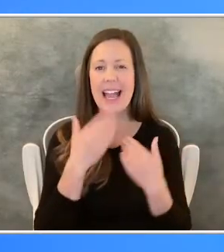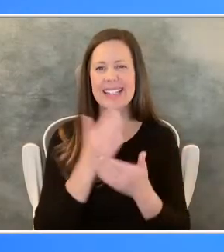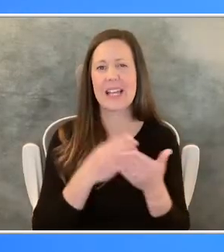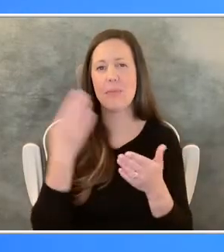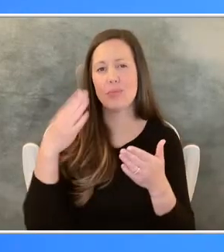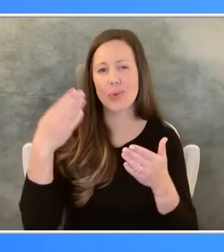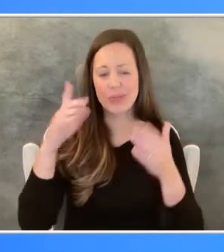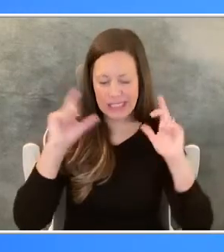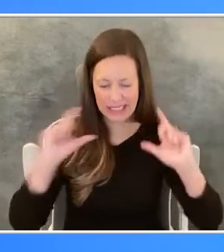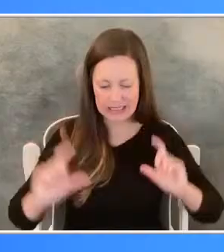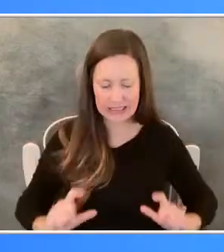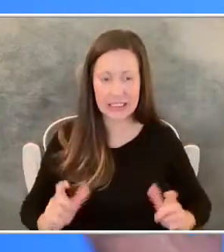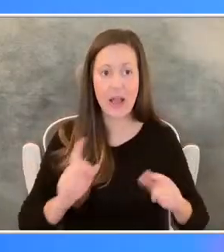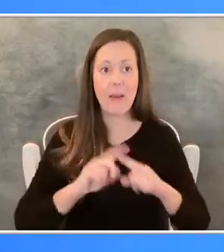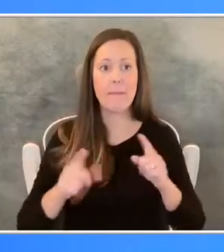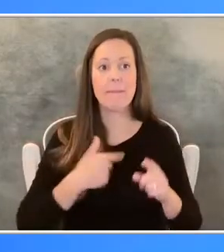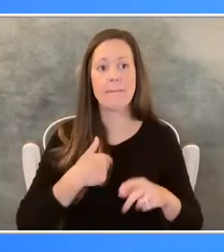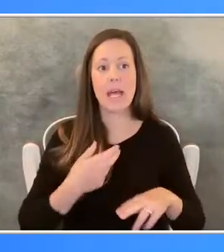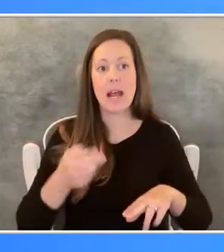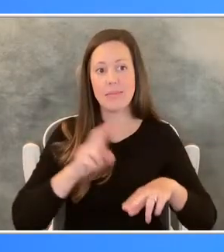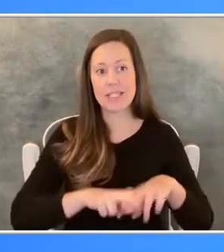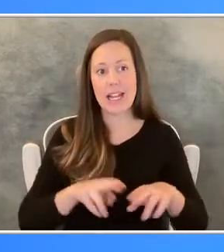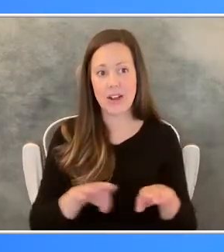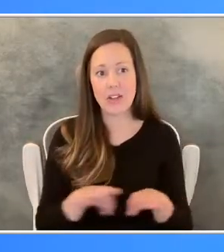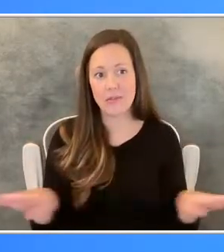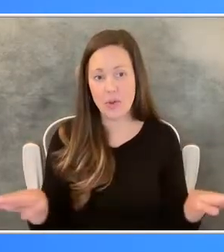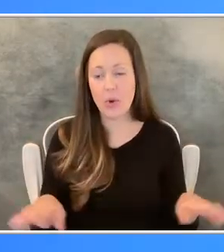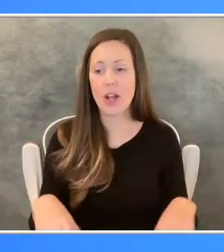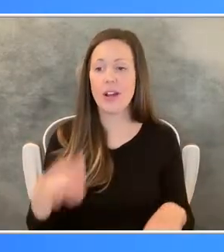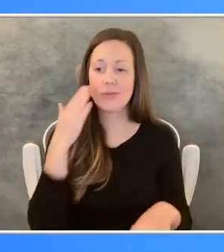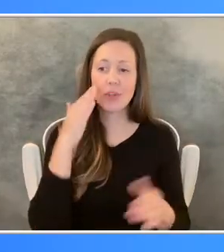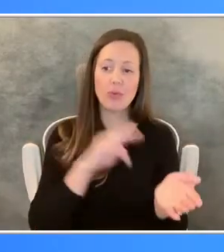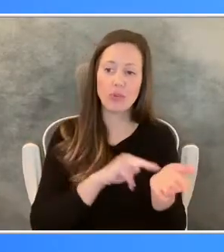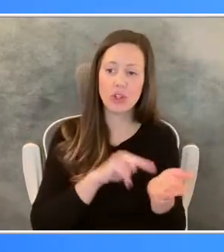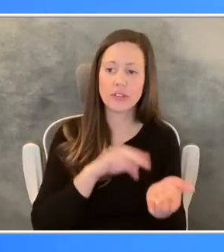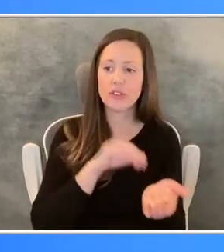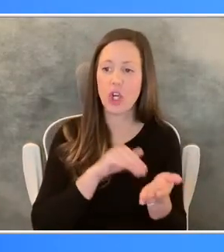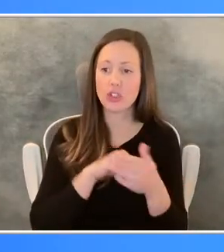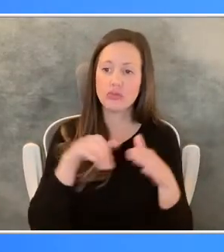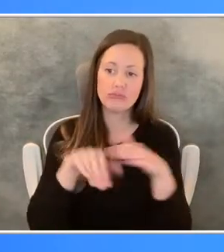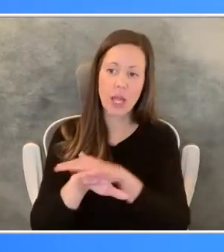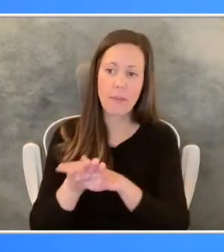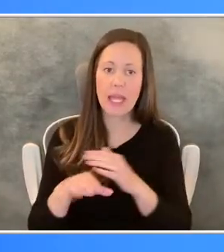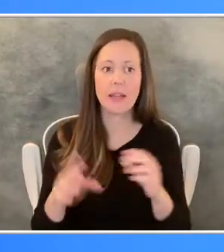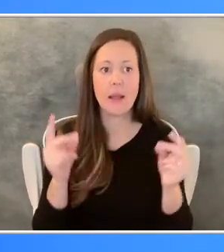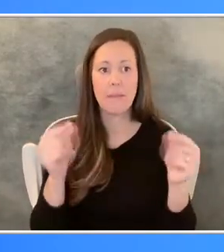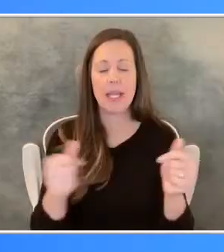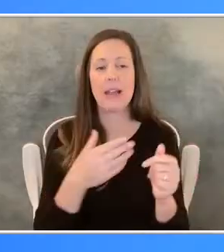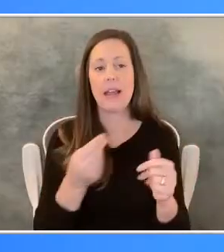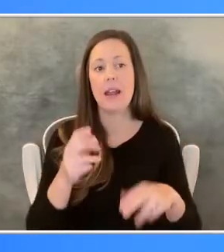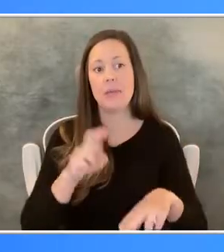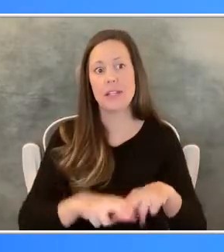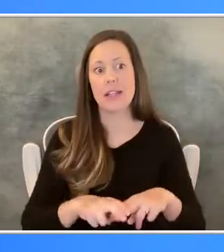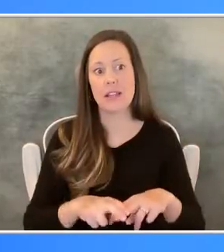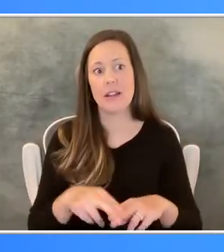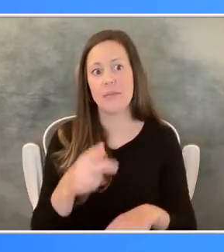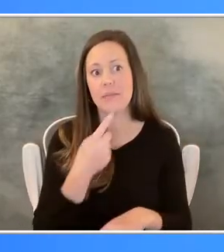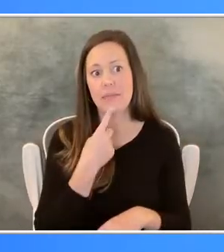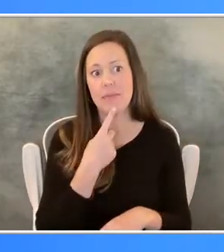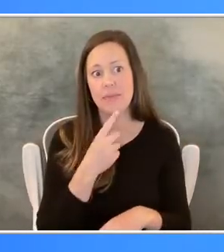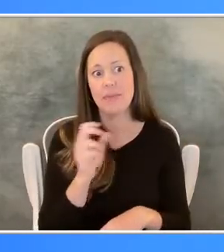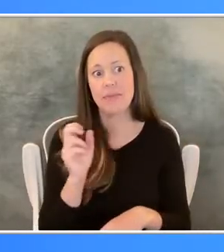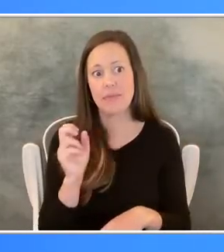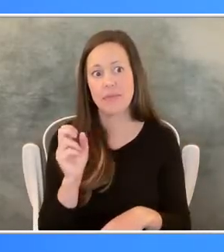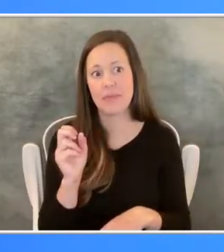but I'm sitting on the floor because the medical team immediately comes in, and so I'm sitting there and saying, okay, so I did this